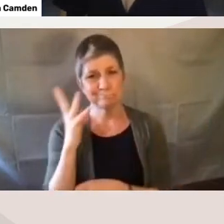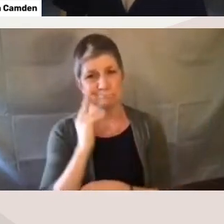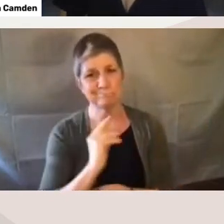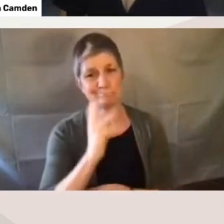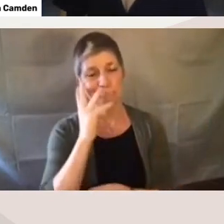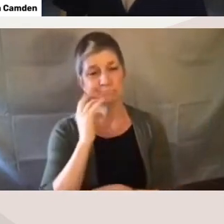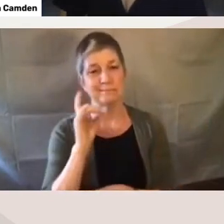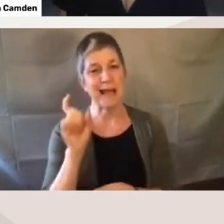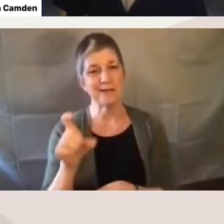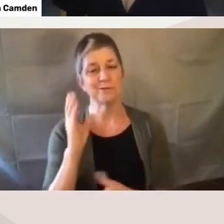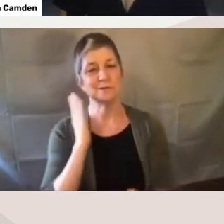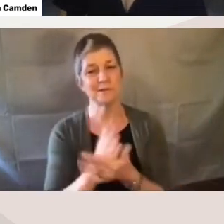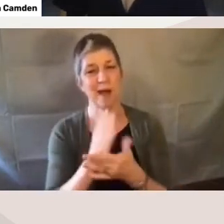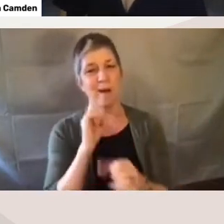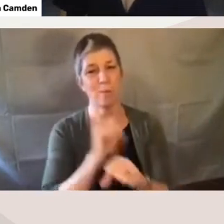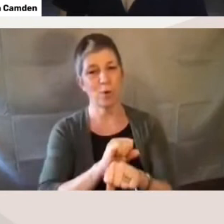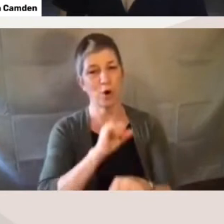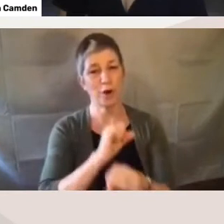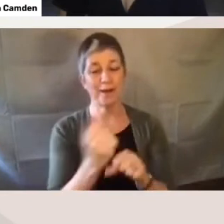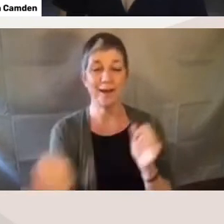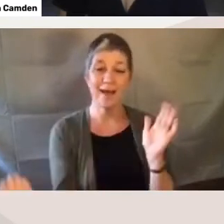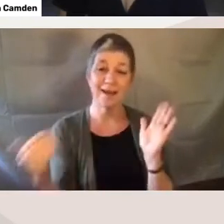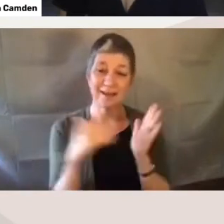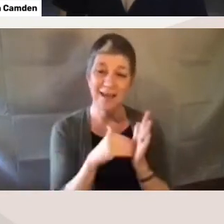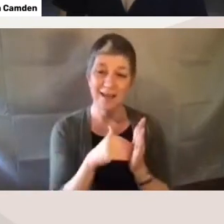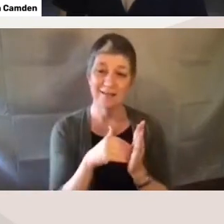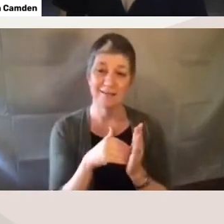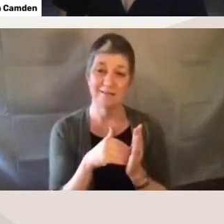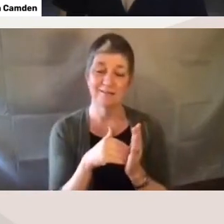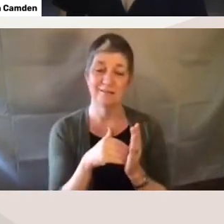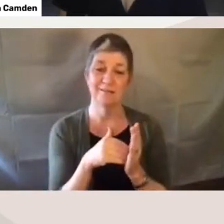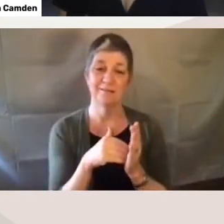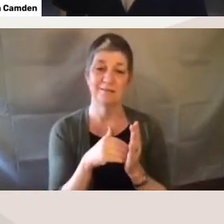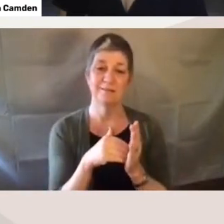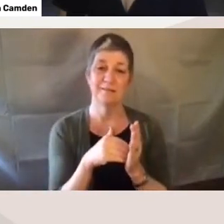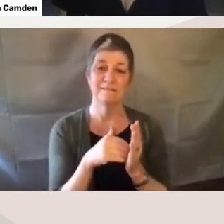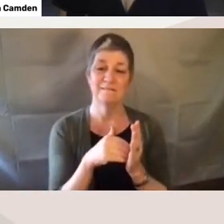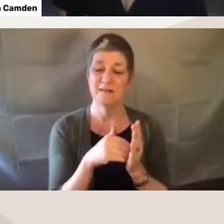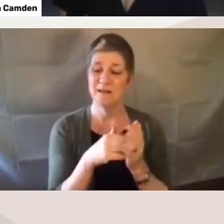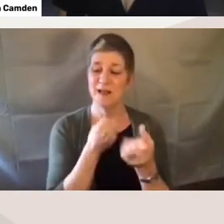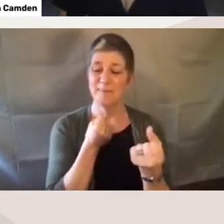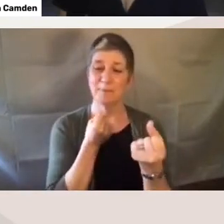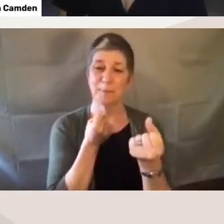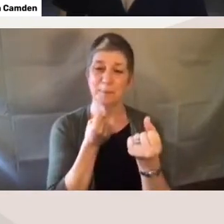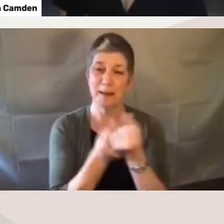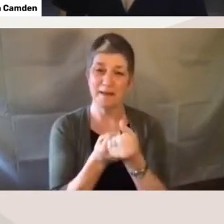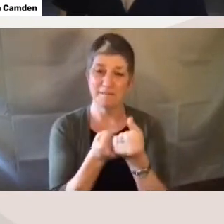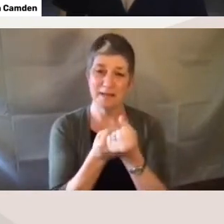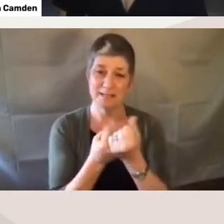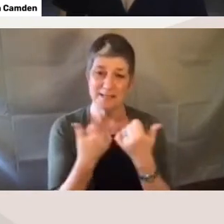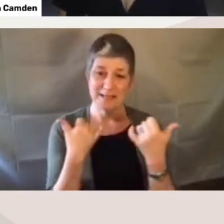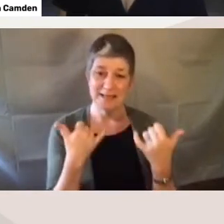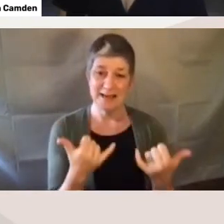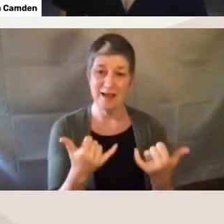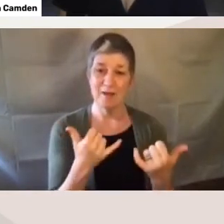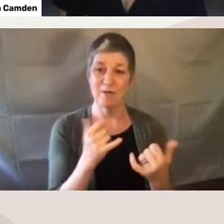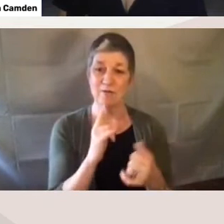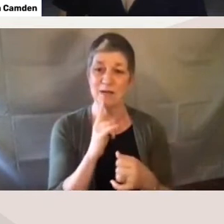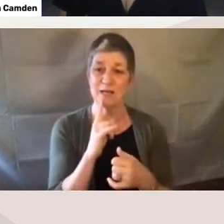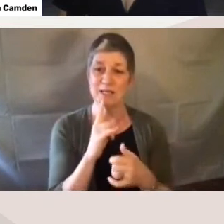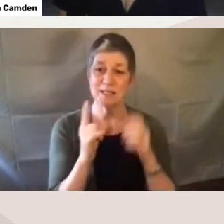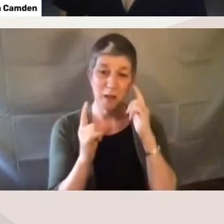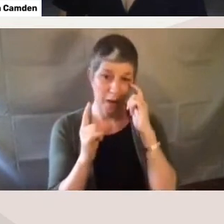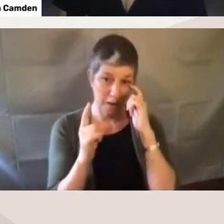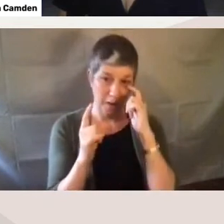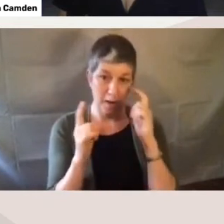to stop working again, and advocacy now is such a big